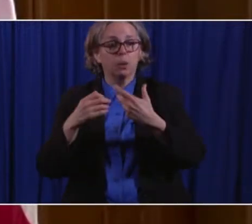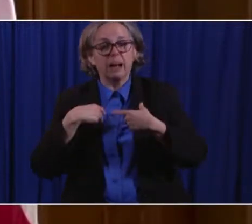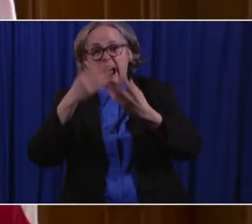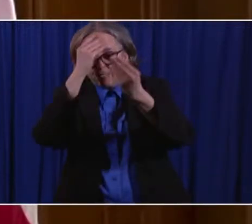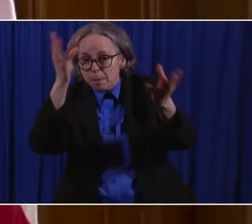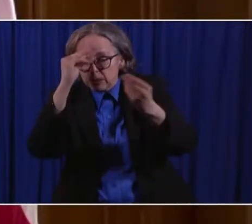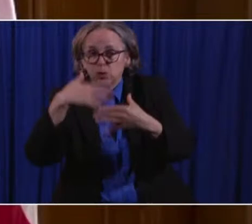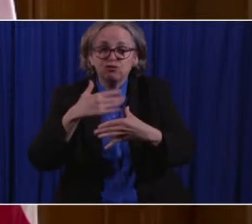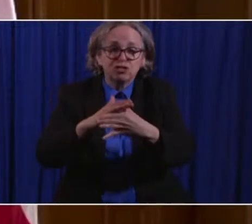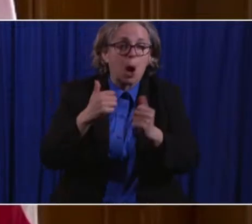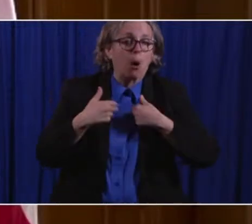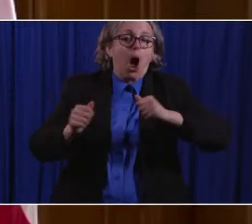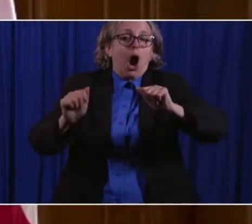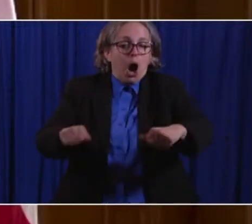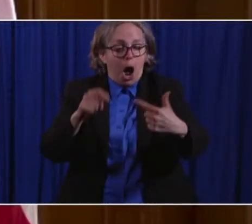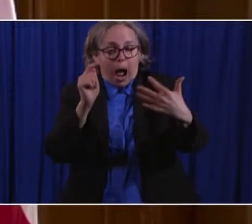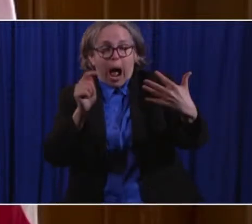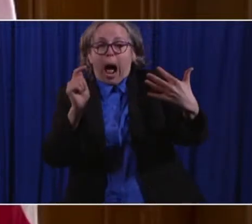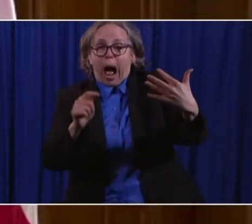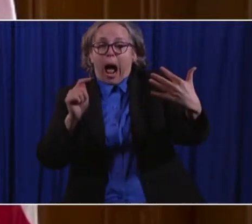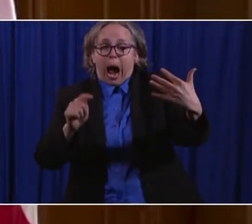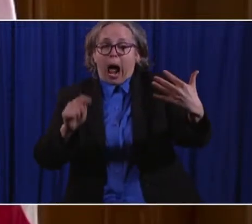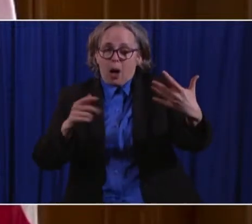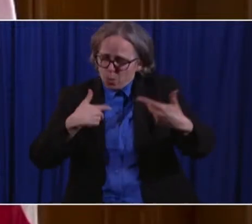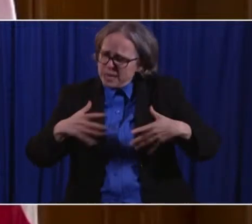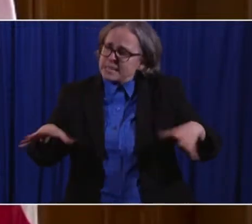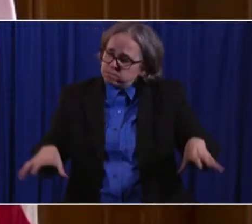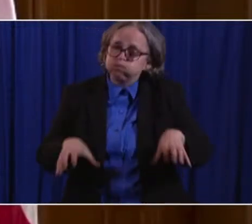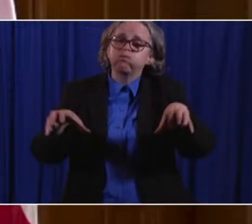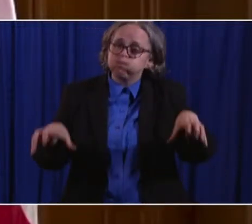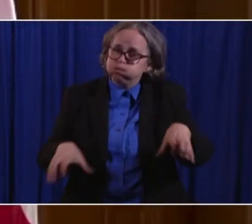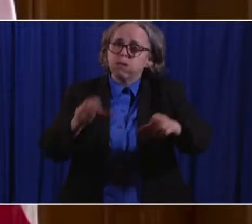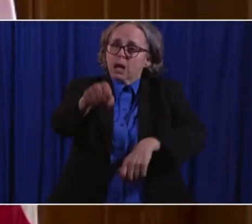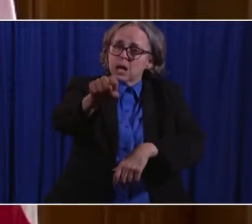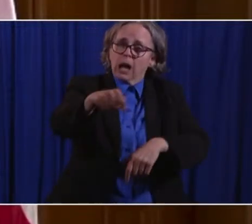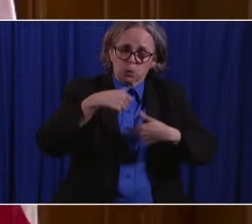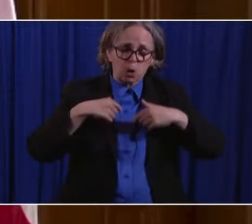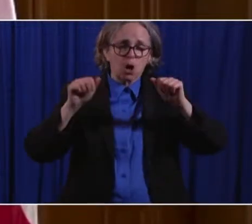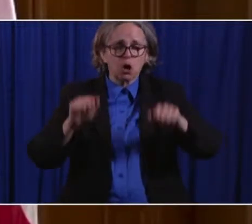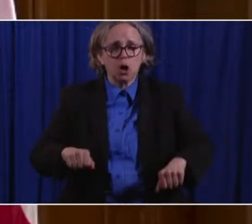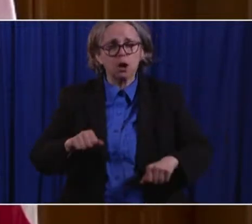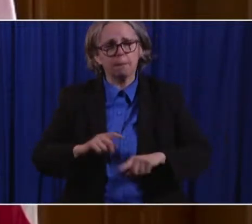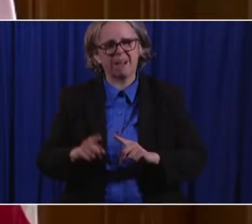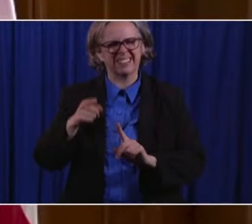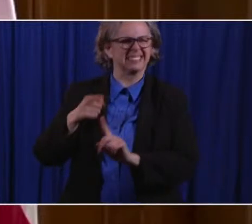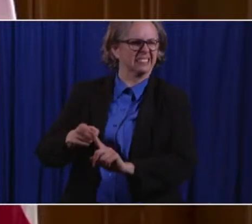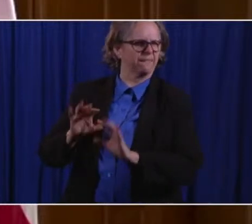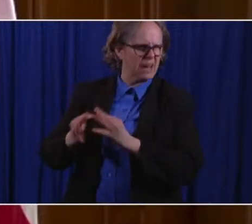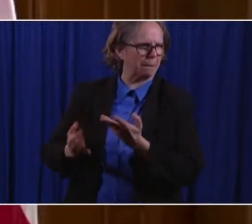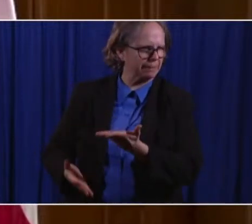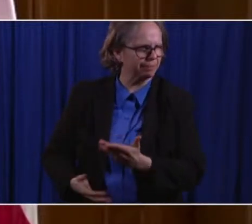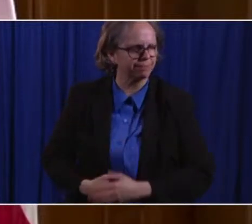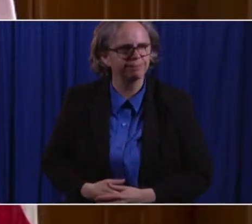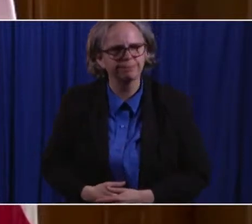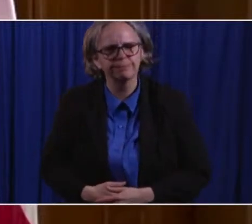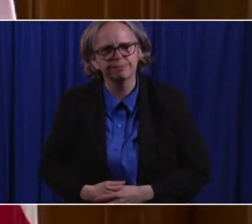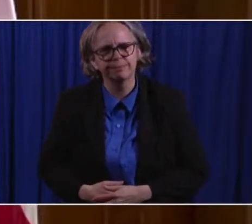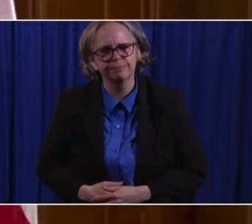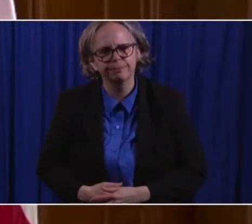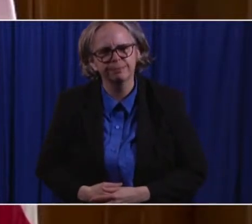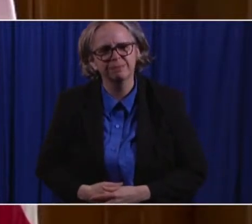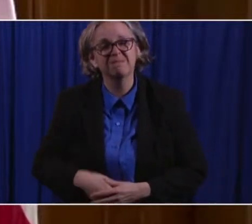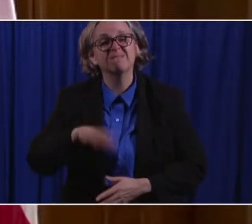hard as we can and to try to make this available. And we are going to see as we move